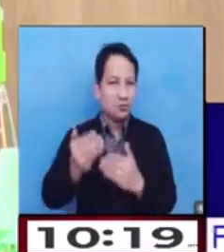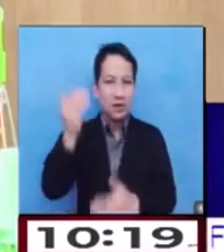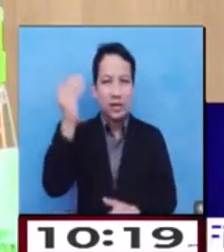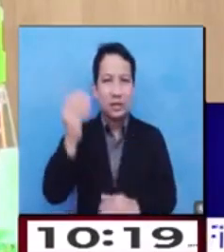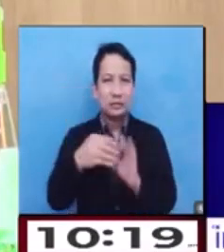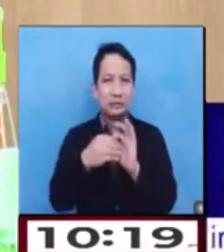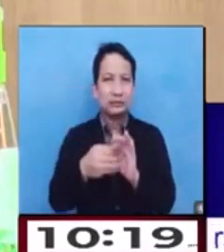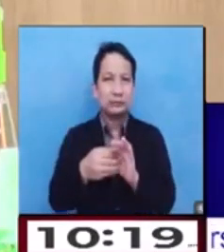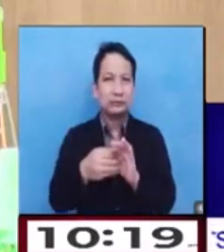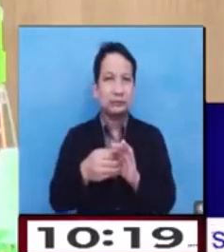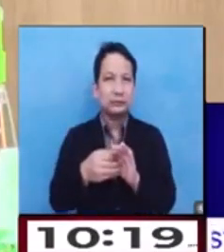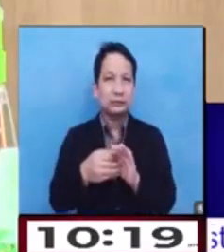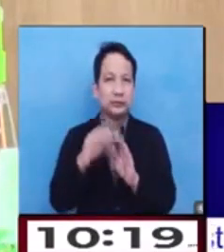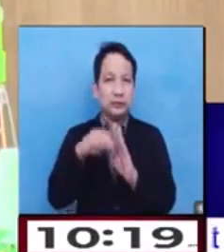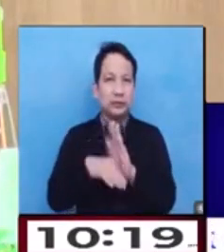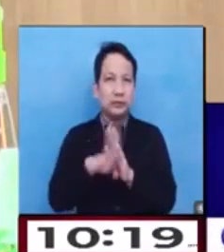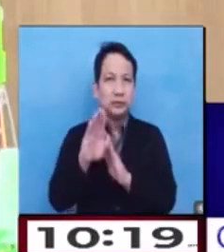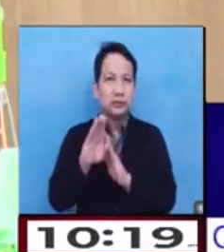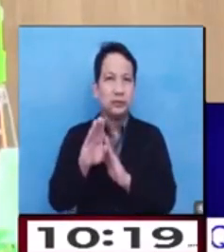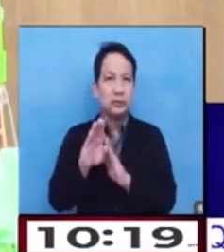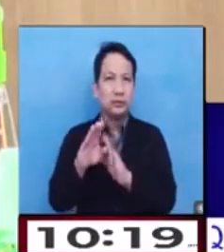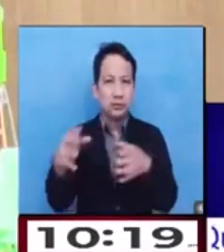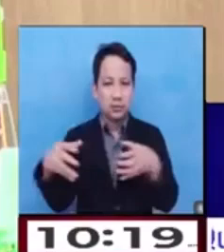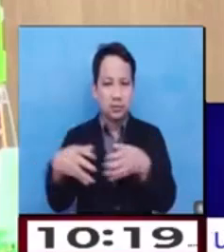trigger, could include